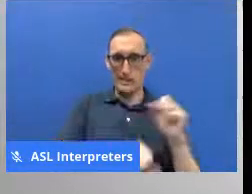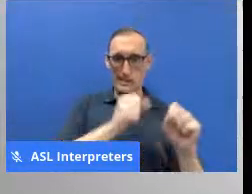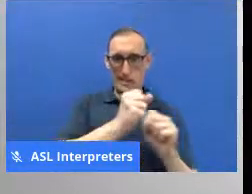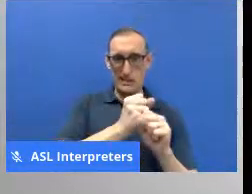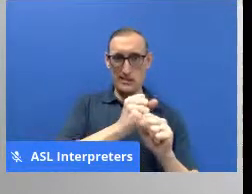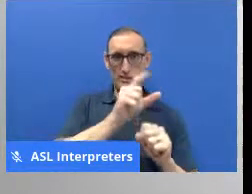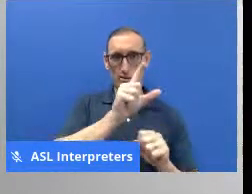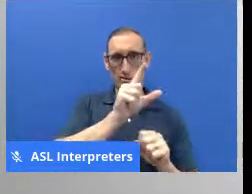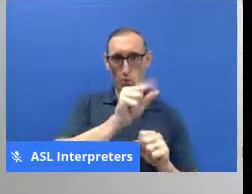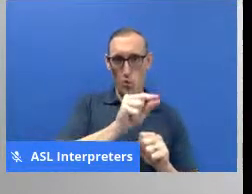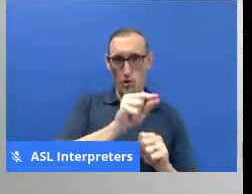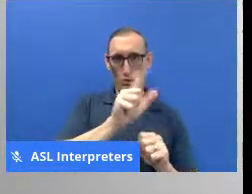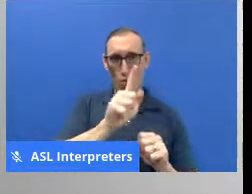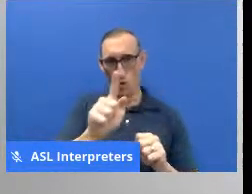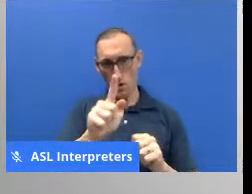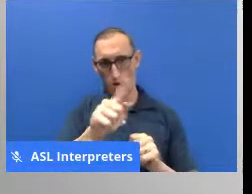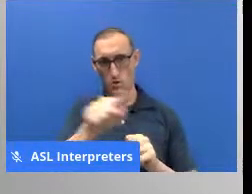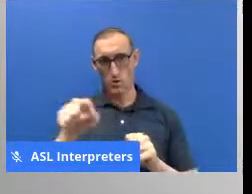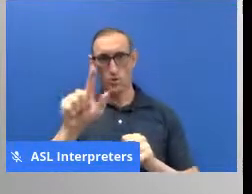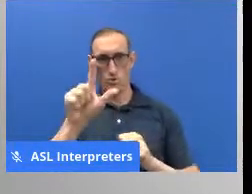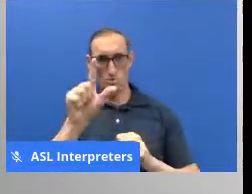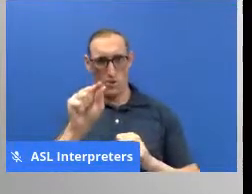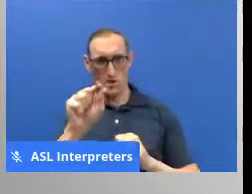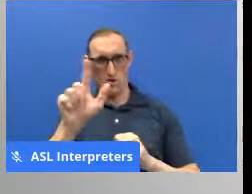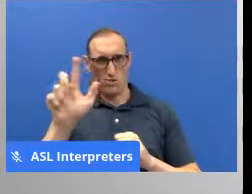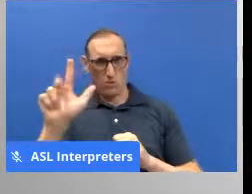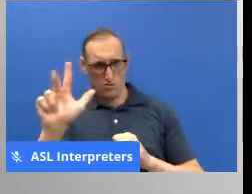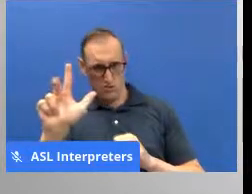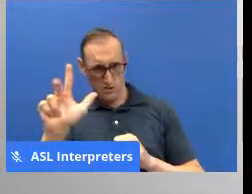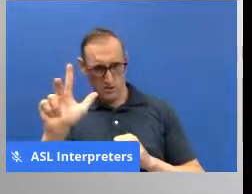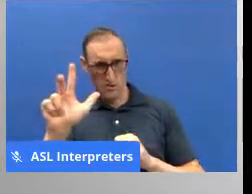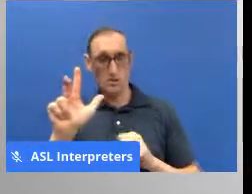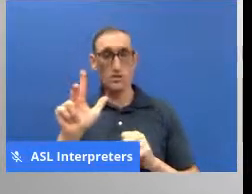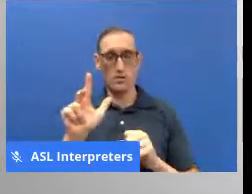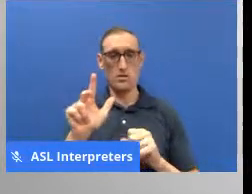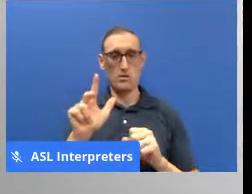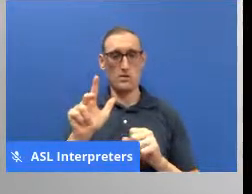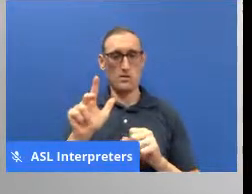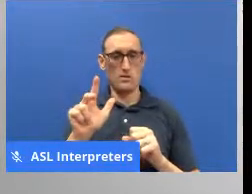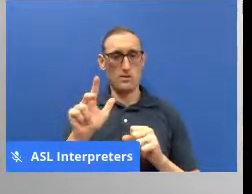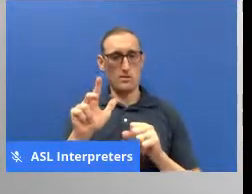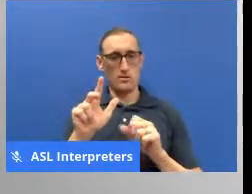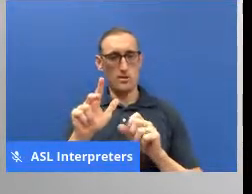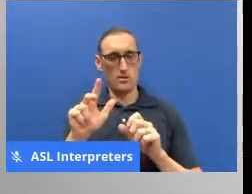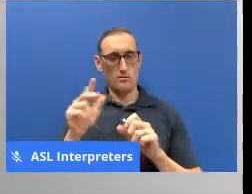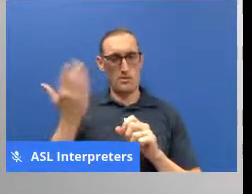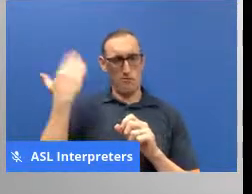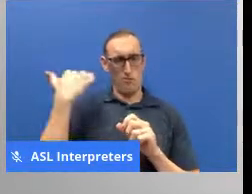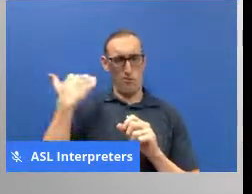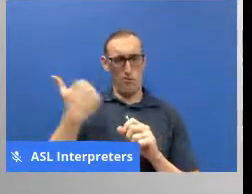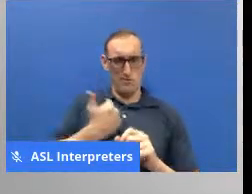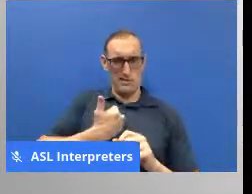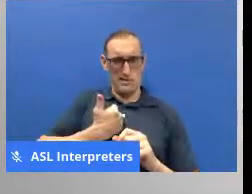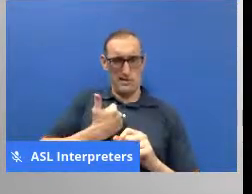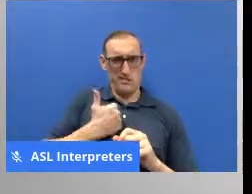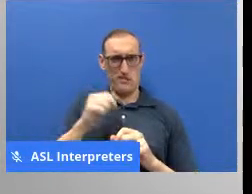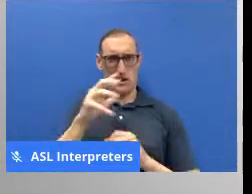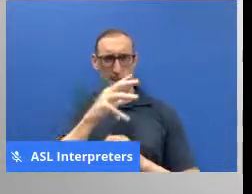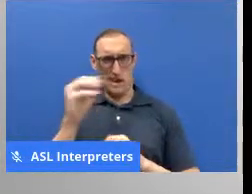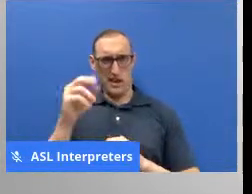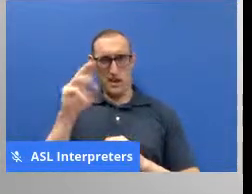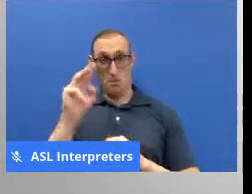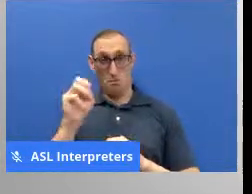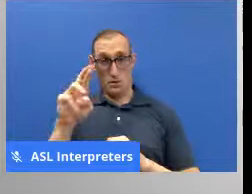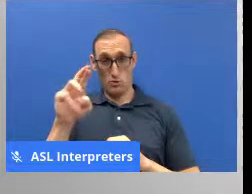focusing on there was a presentation that Lawrence and I, Mr. Harris and I did earlier this year back in October, where